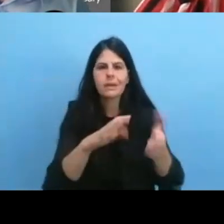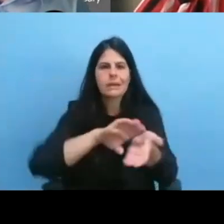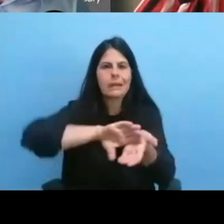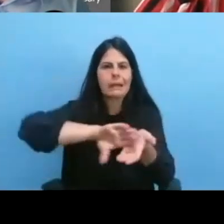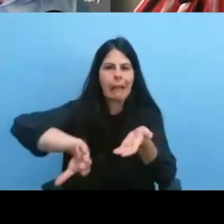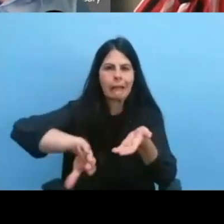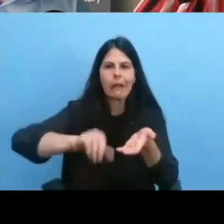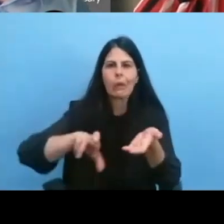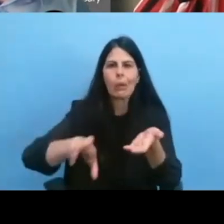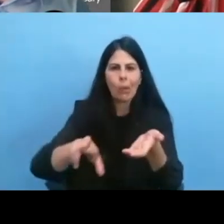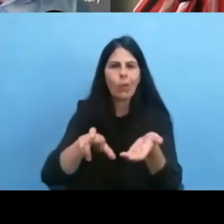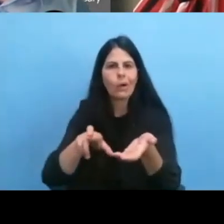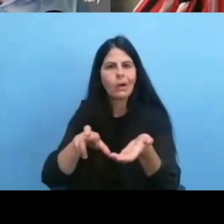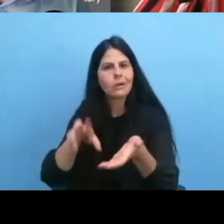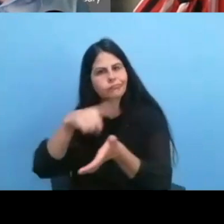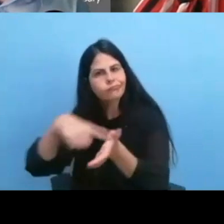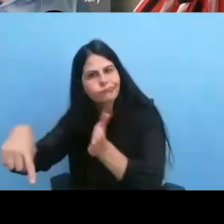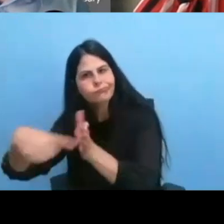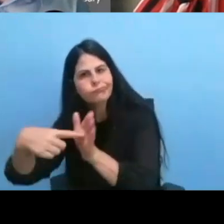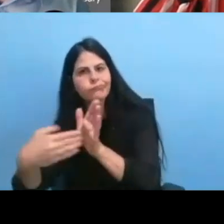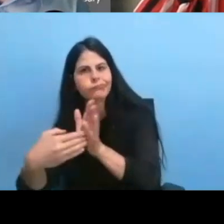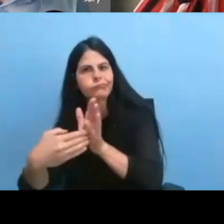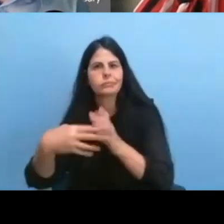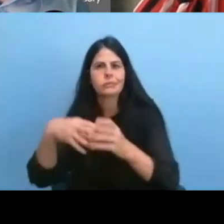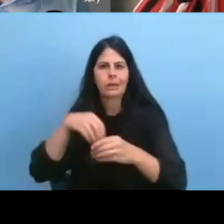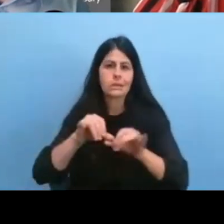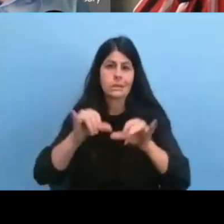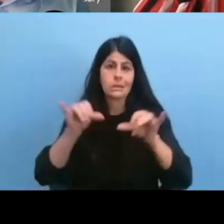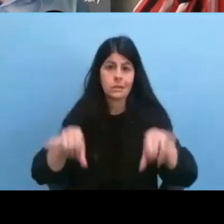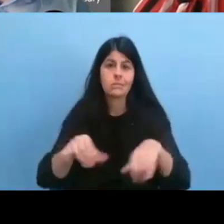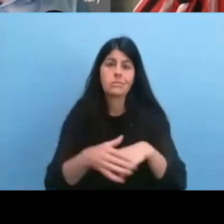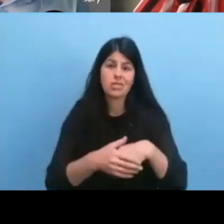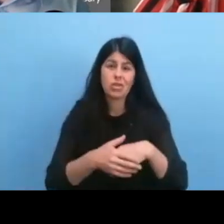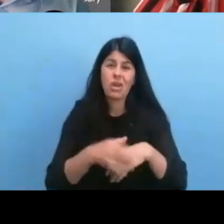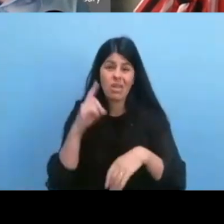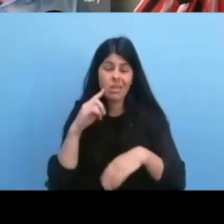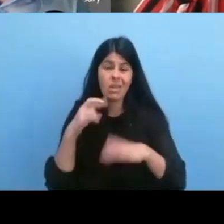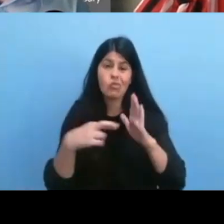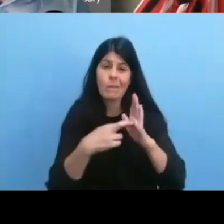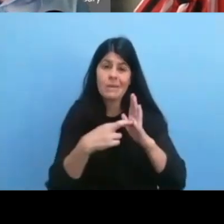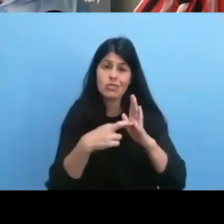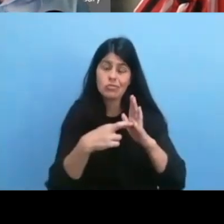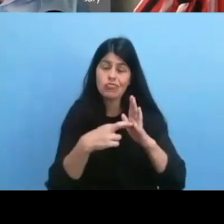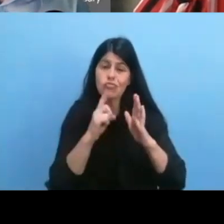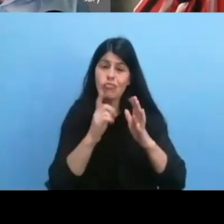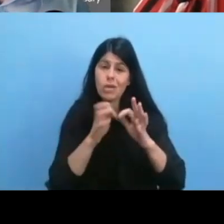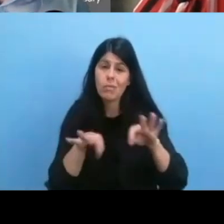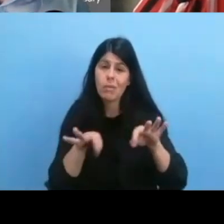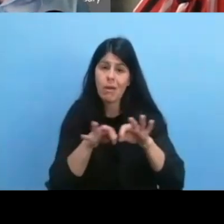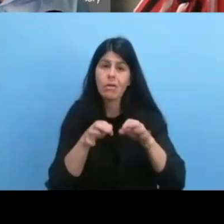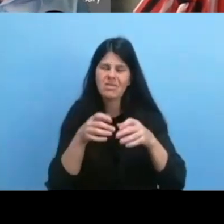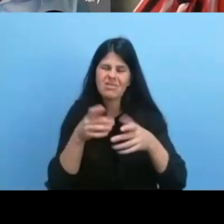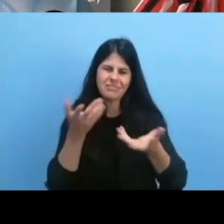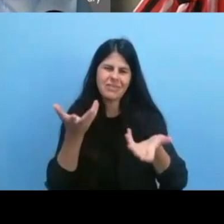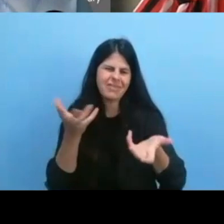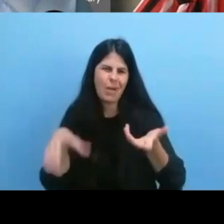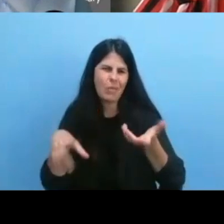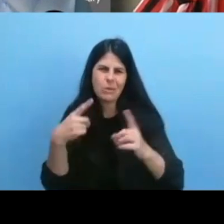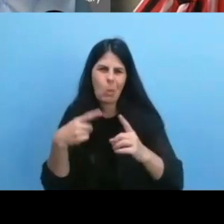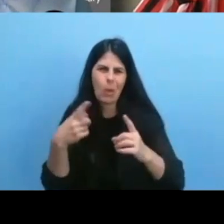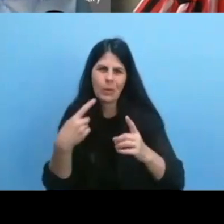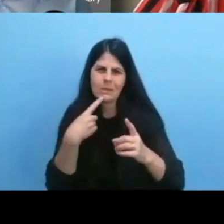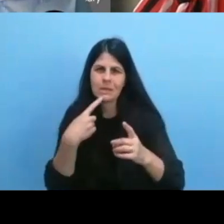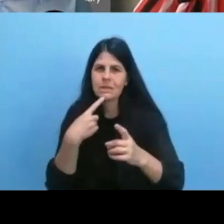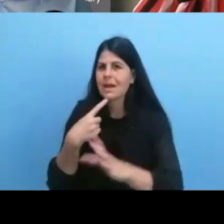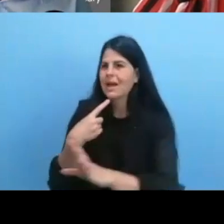discriminated against in our system. So that's representation matters is what I was going to say. I'm glad you